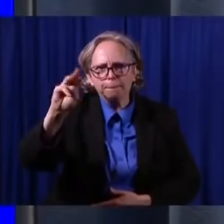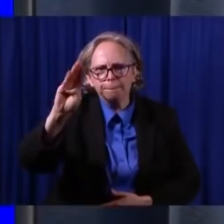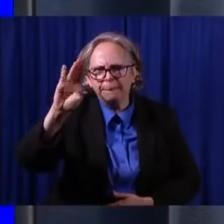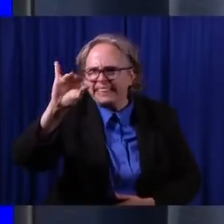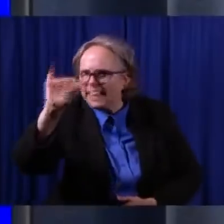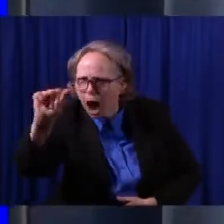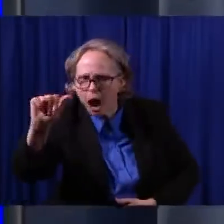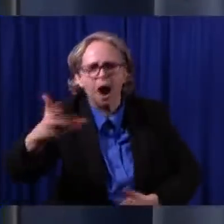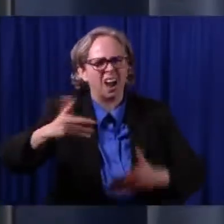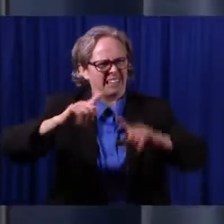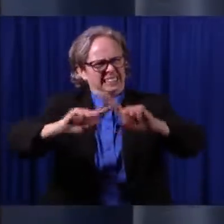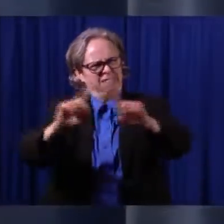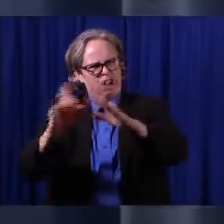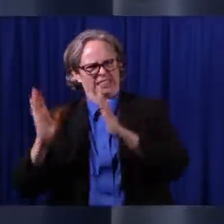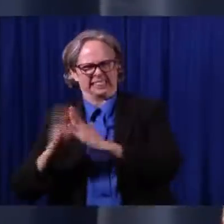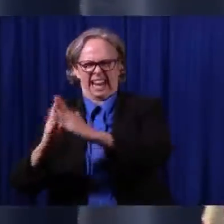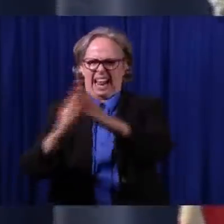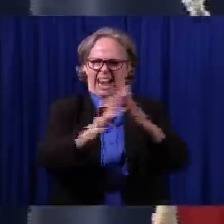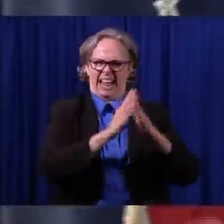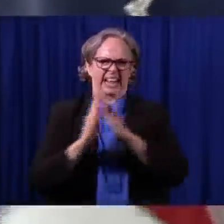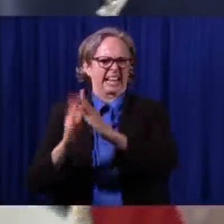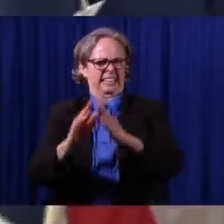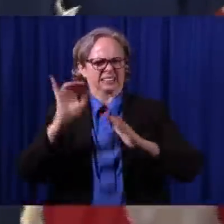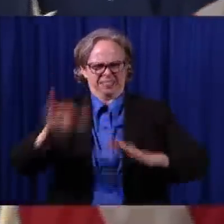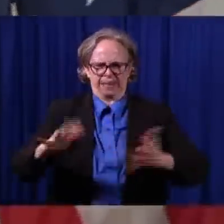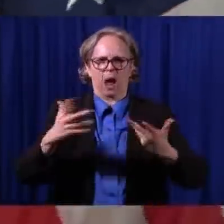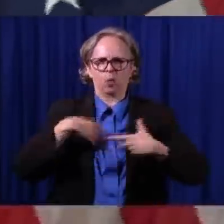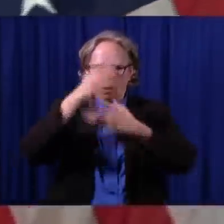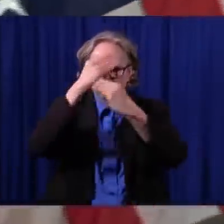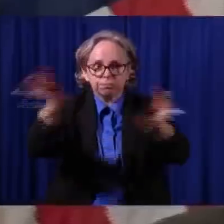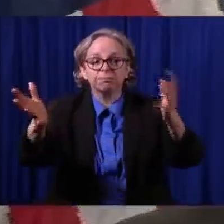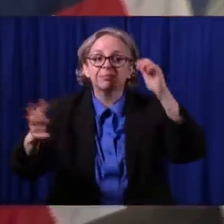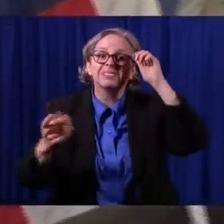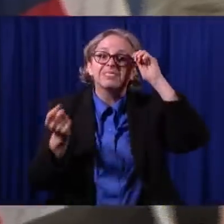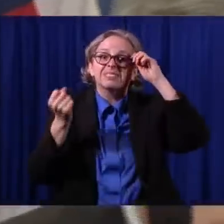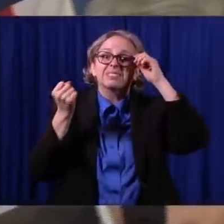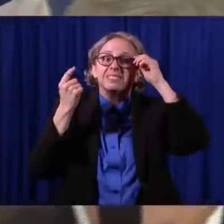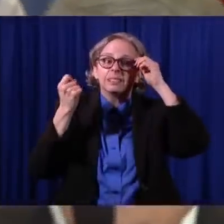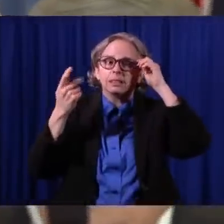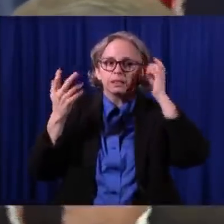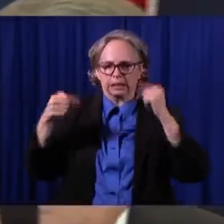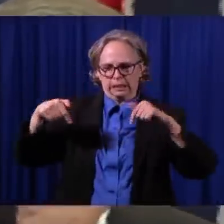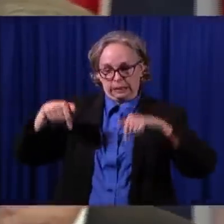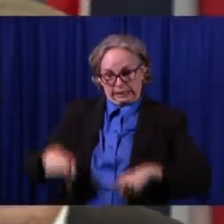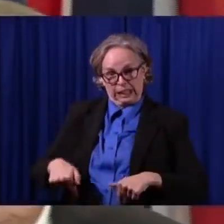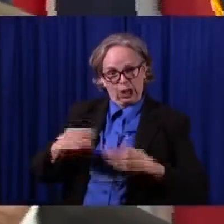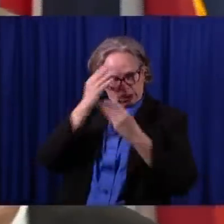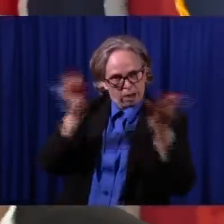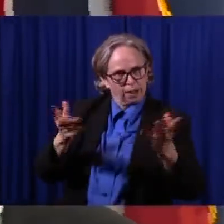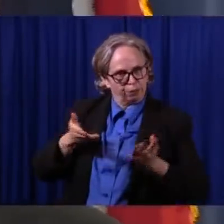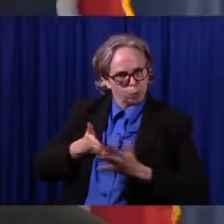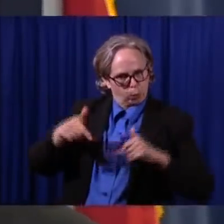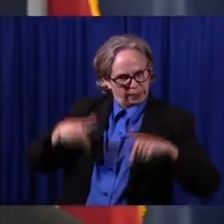but also that information will be available on our webpage.